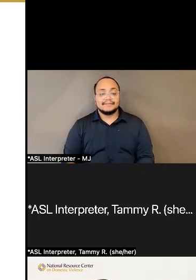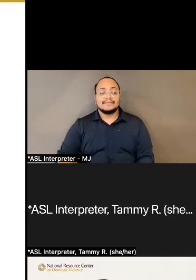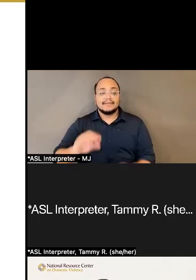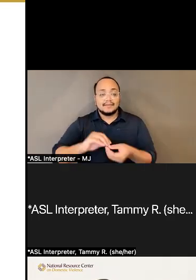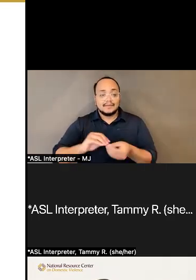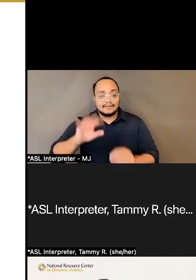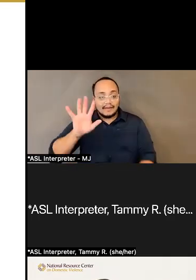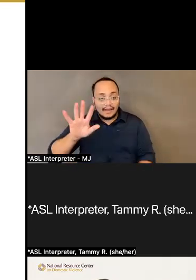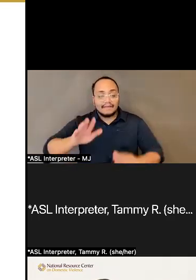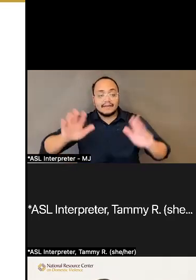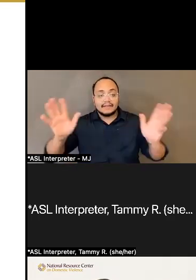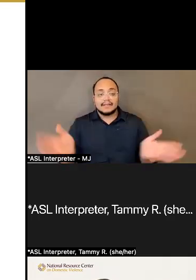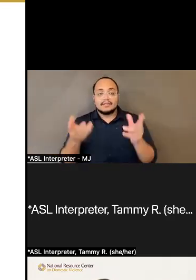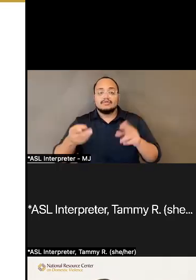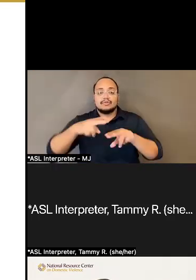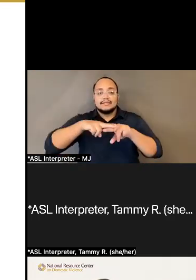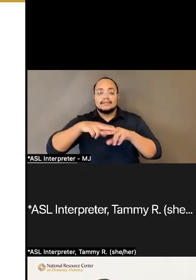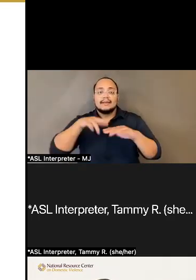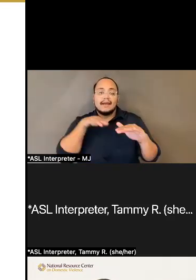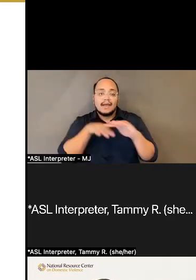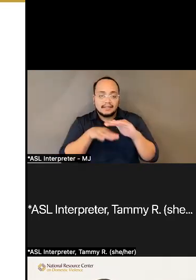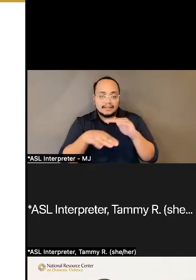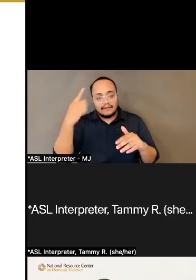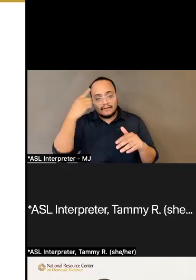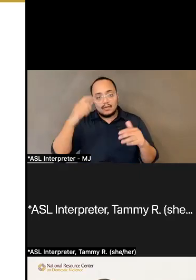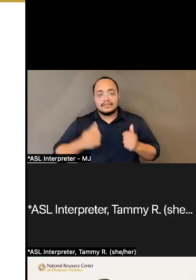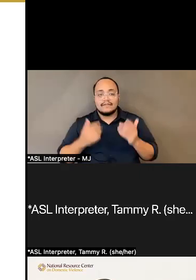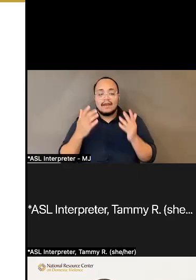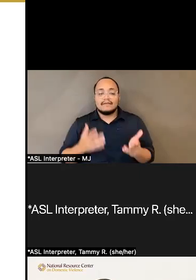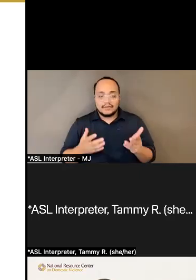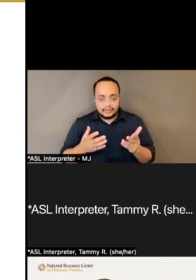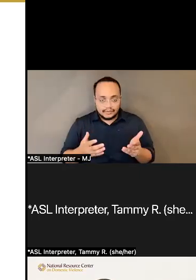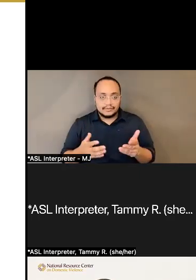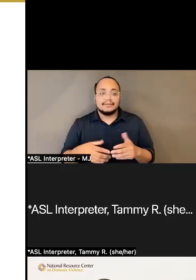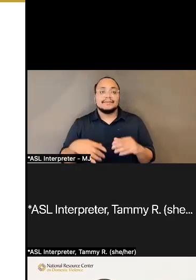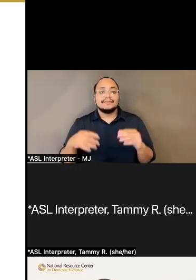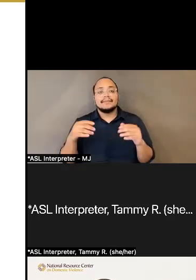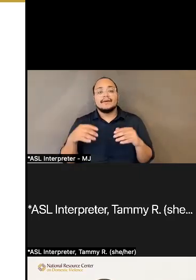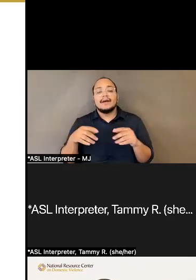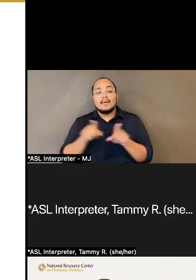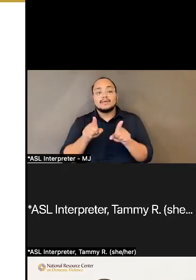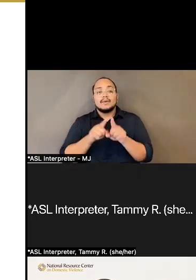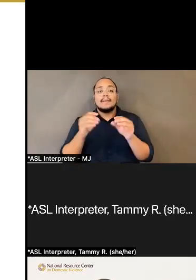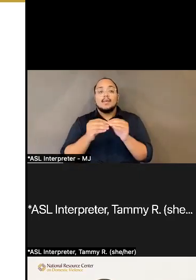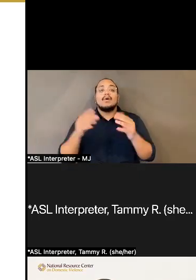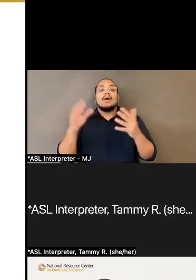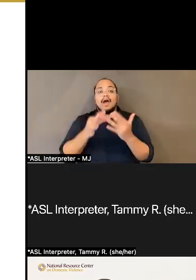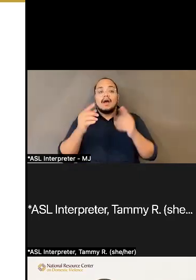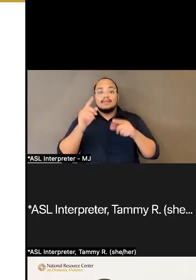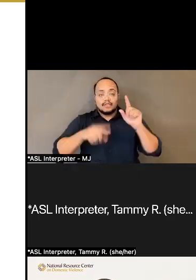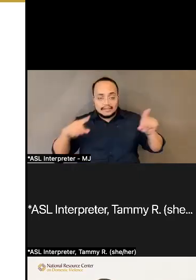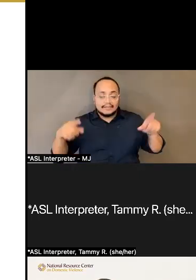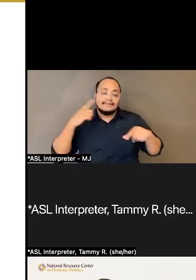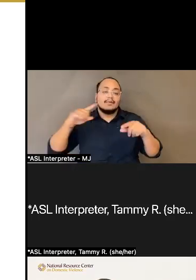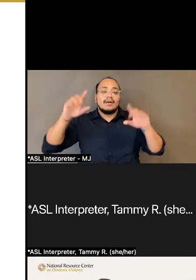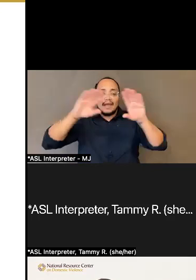5, increase survivors' access to and broaden the range of affordable